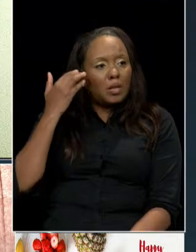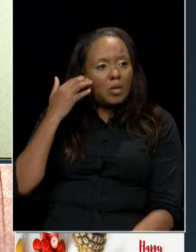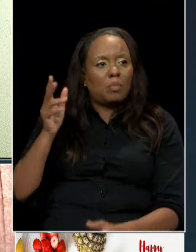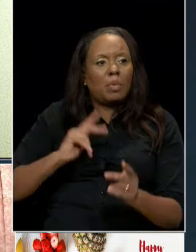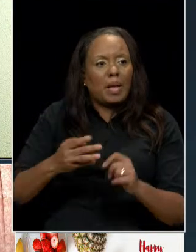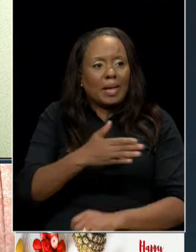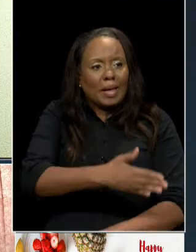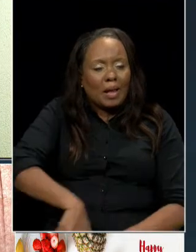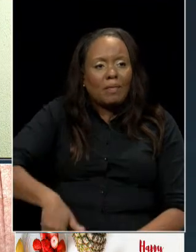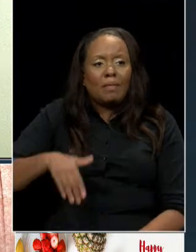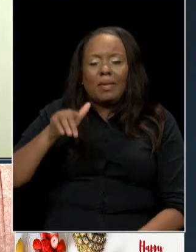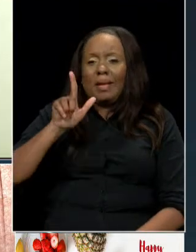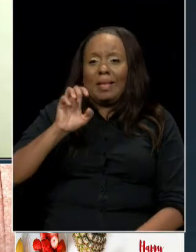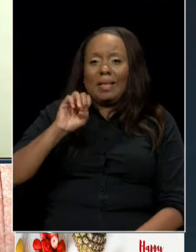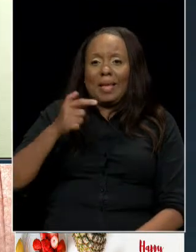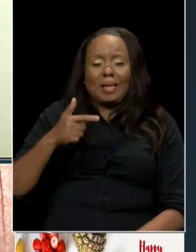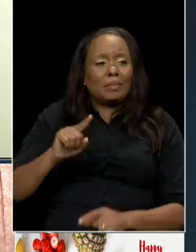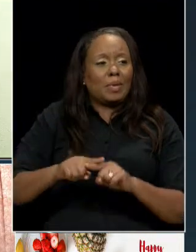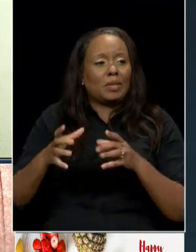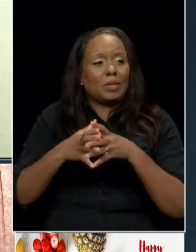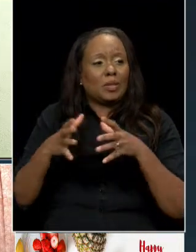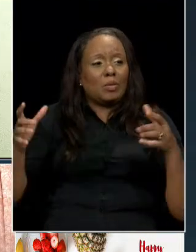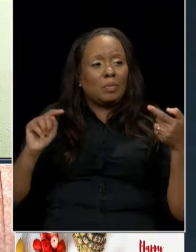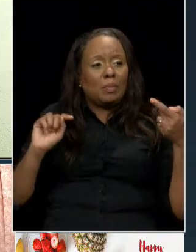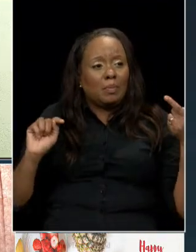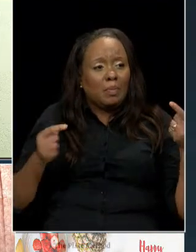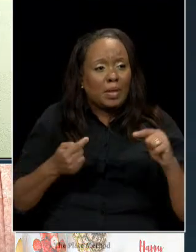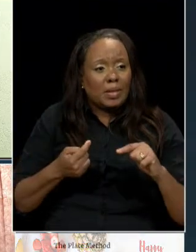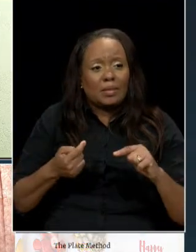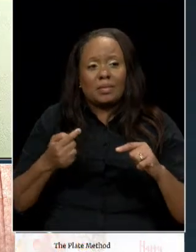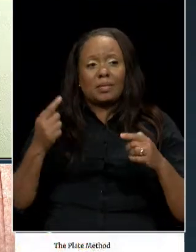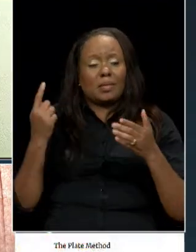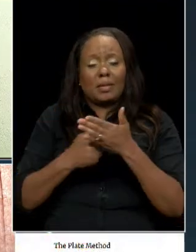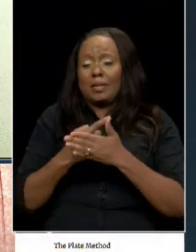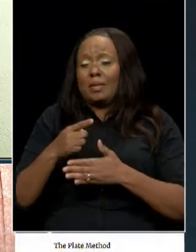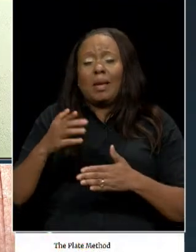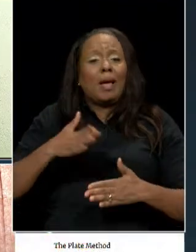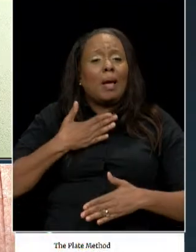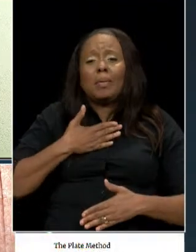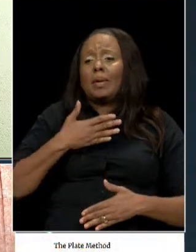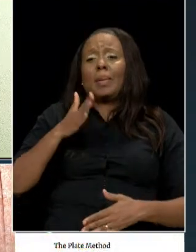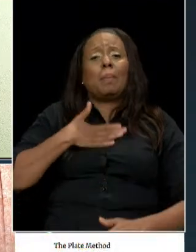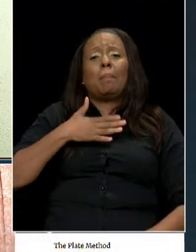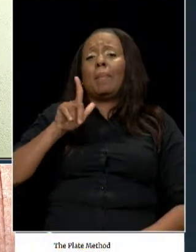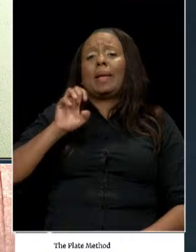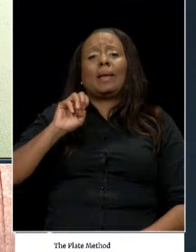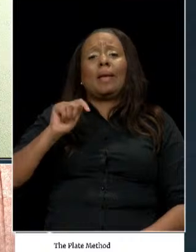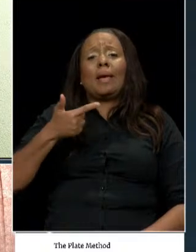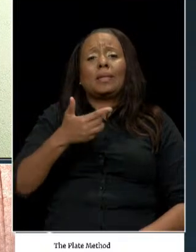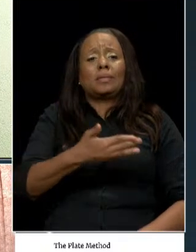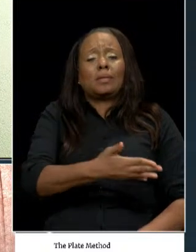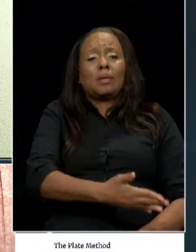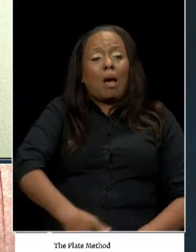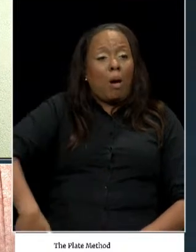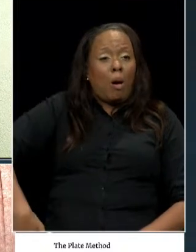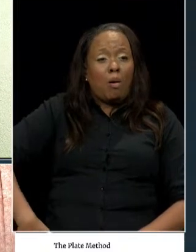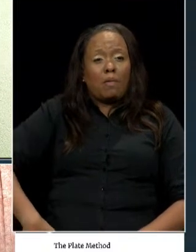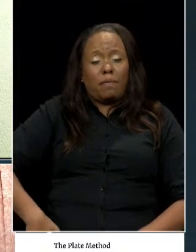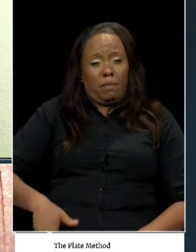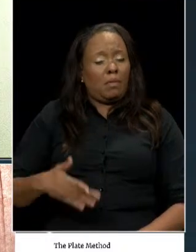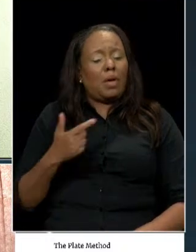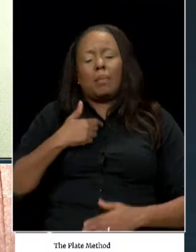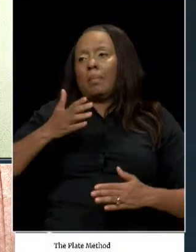the pain, there are so much pains that you were glad to get them off. I had poor circulation, and